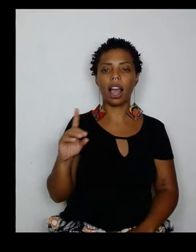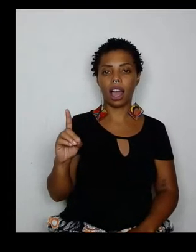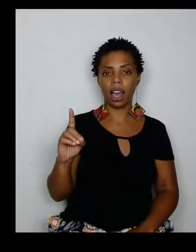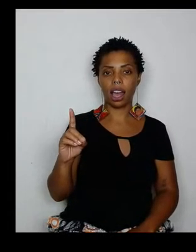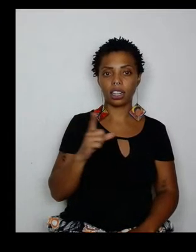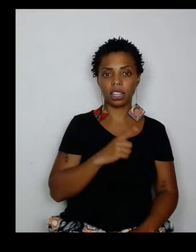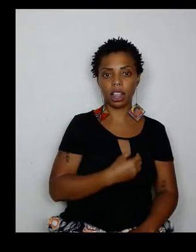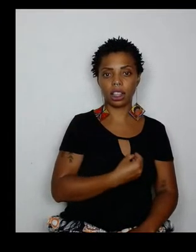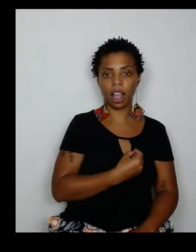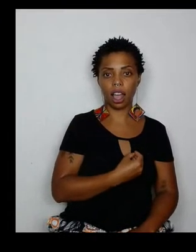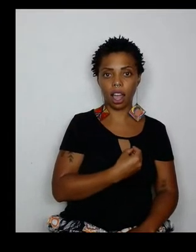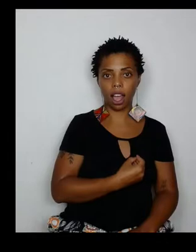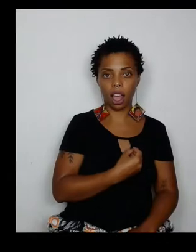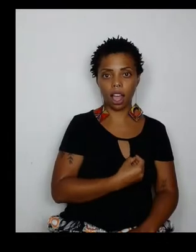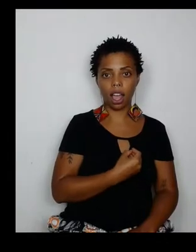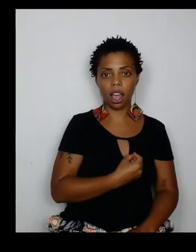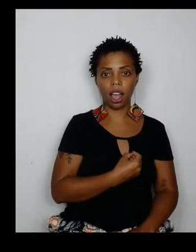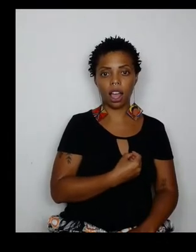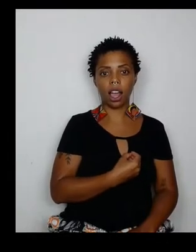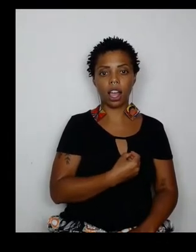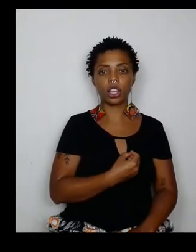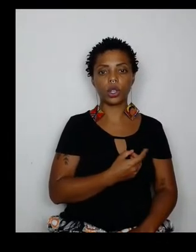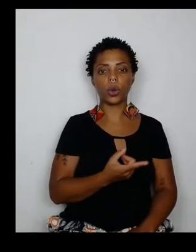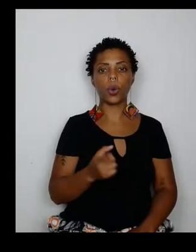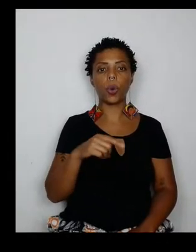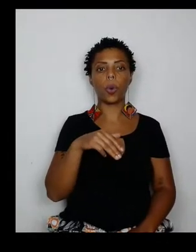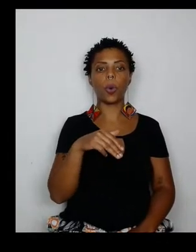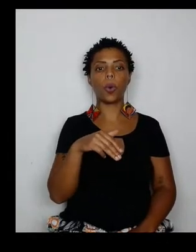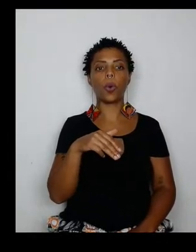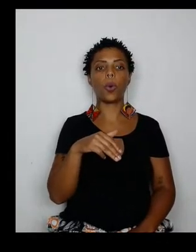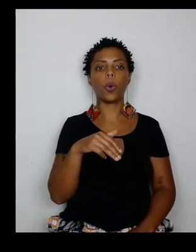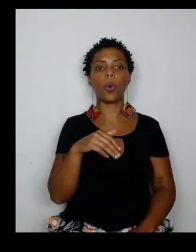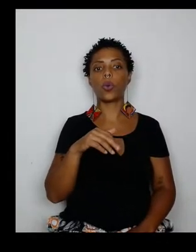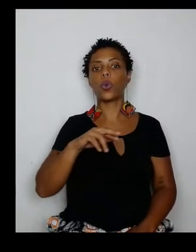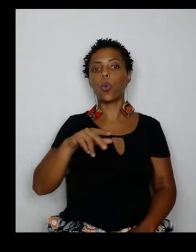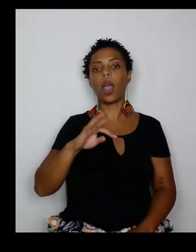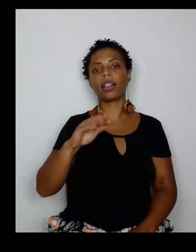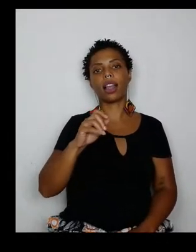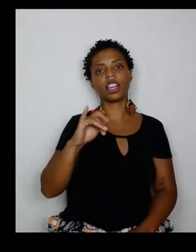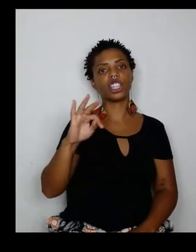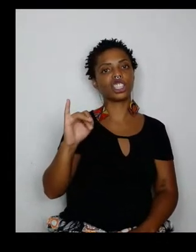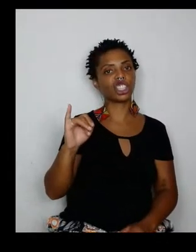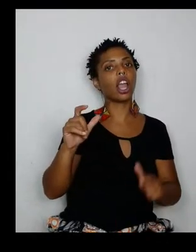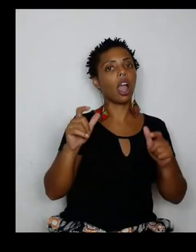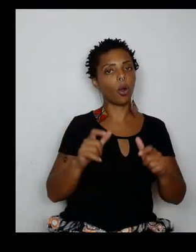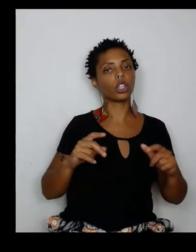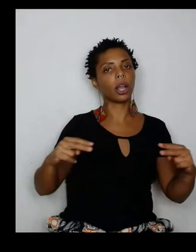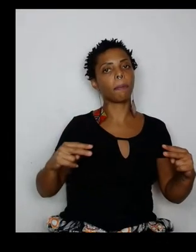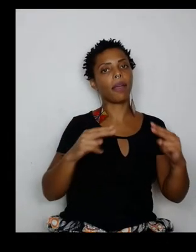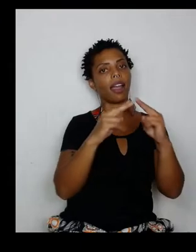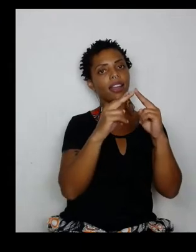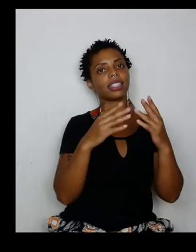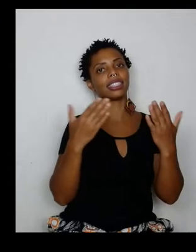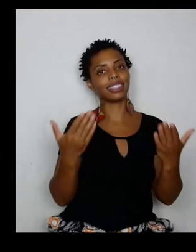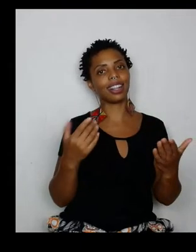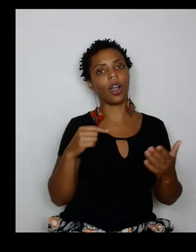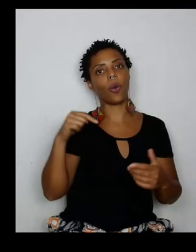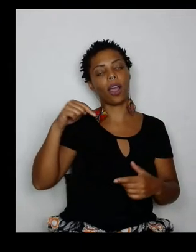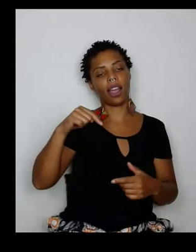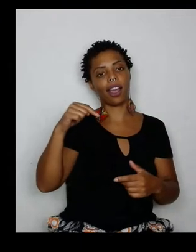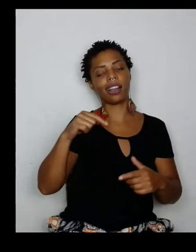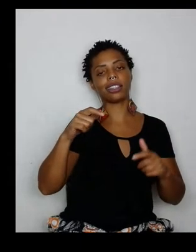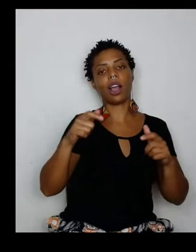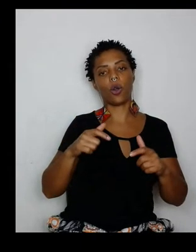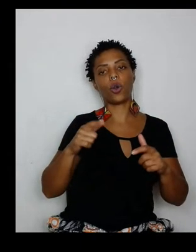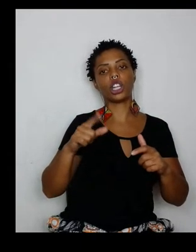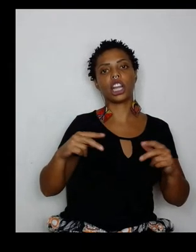tahiti at all it's in paris we're here situated in paris in this attic room and we have the sense that the